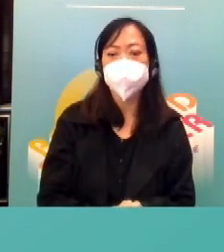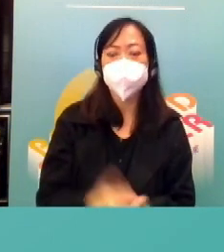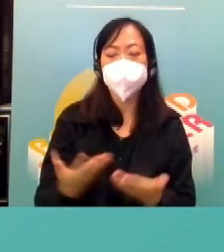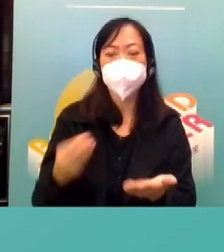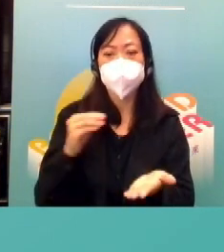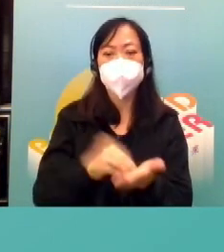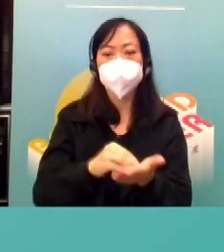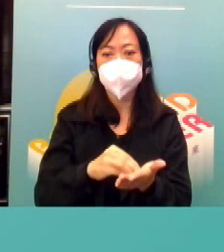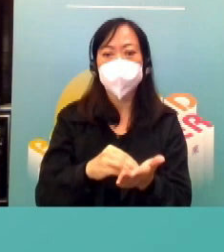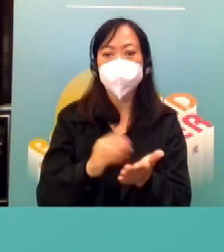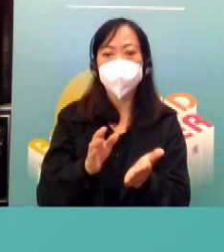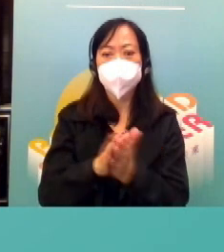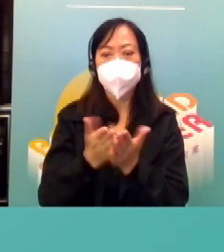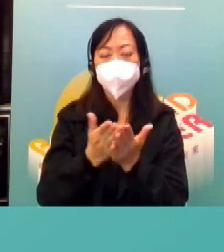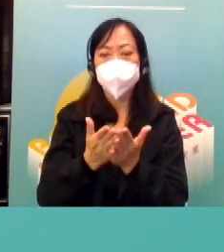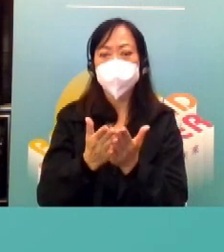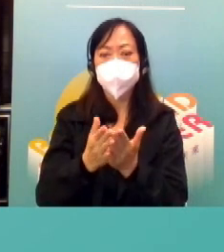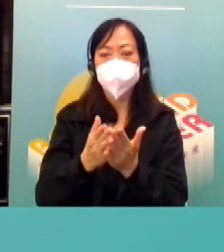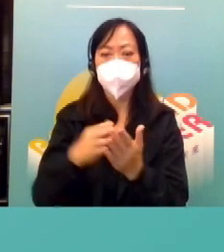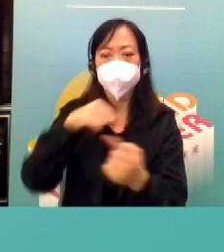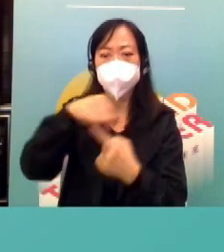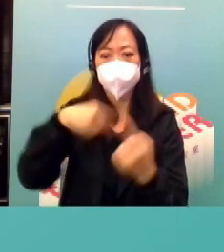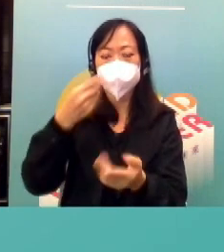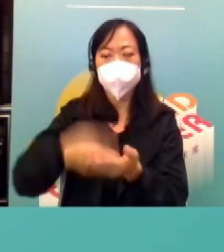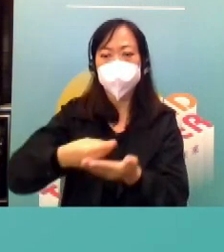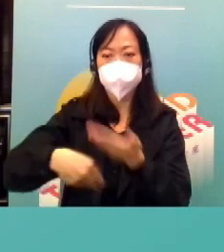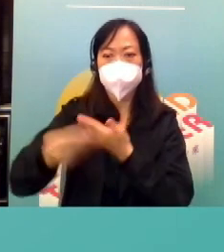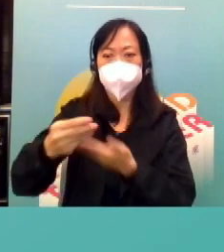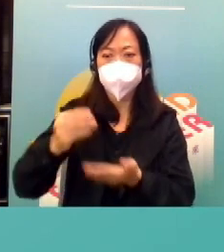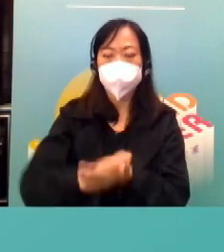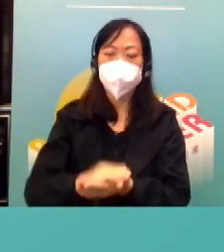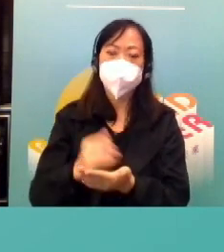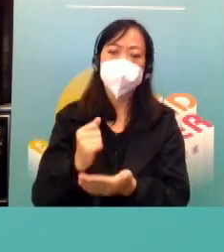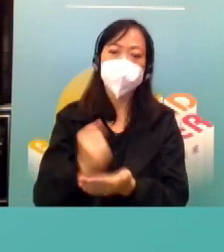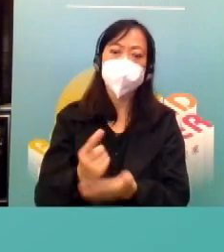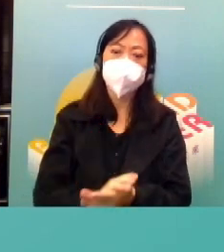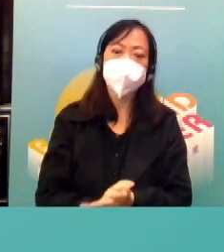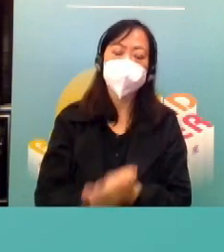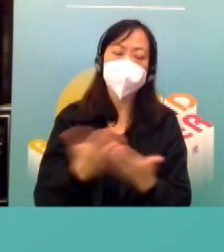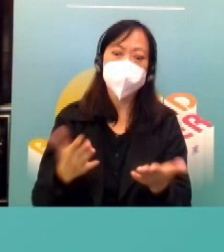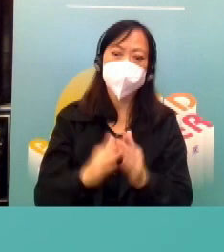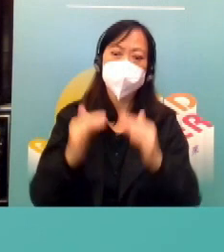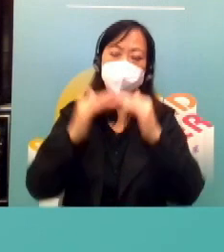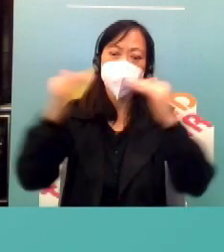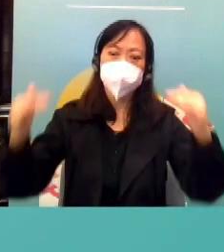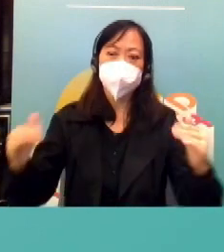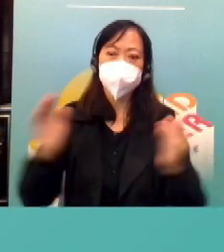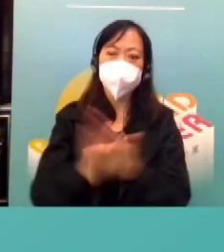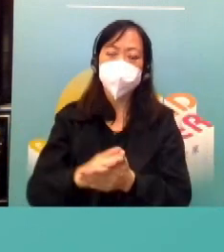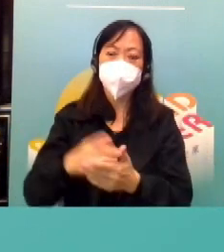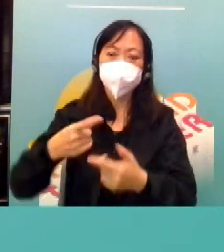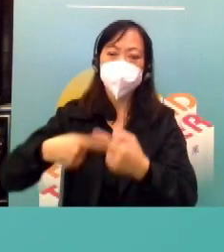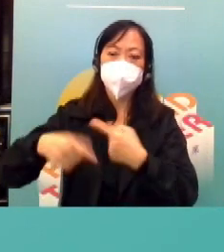value or not. If they do, then they resell it on a number of e-commerce platforms. Otherwise, they send the books to